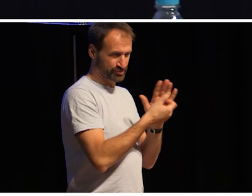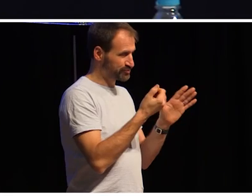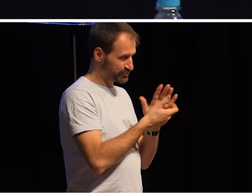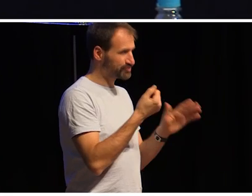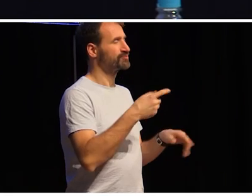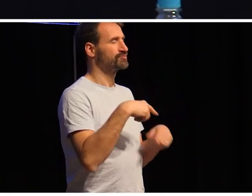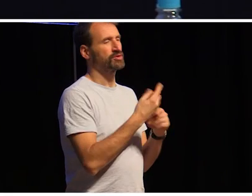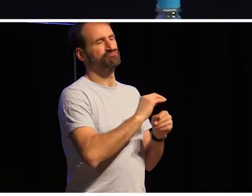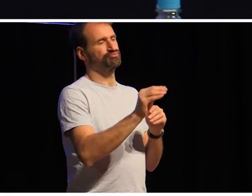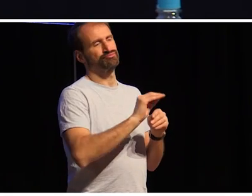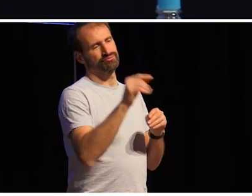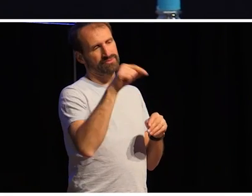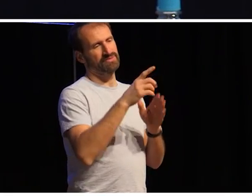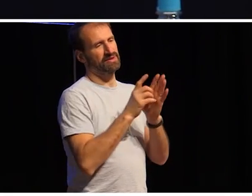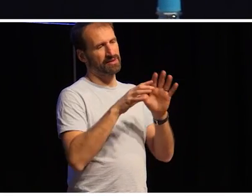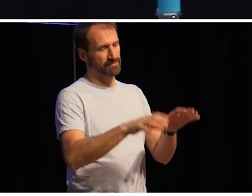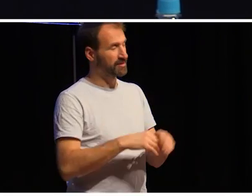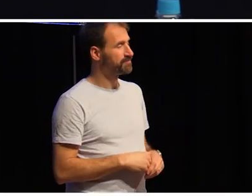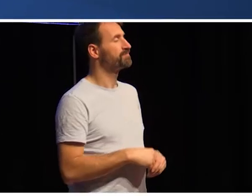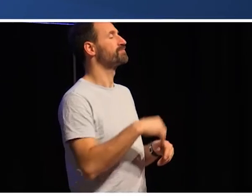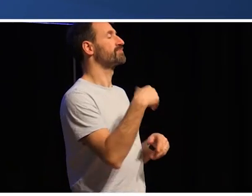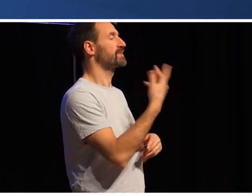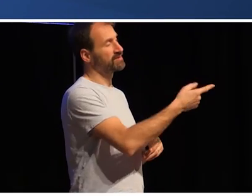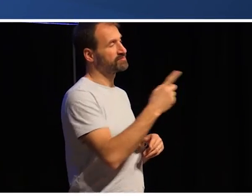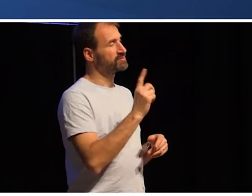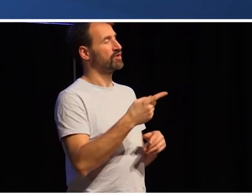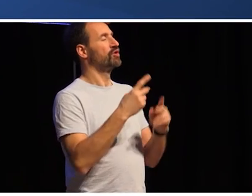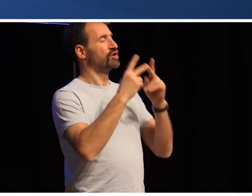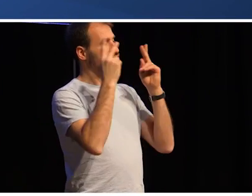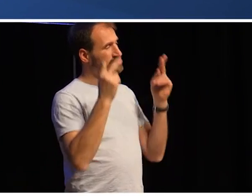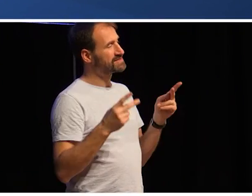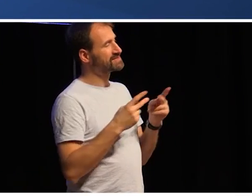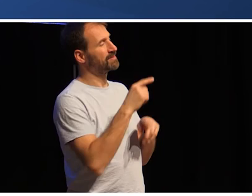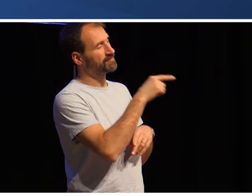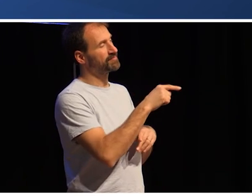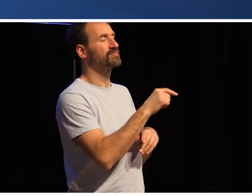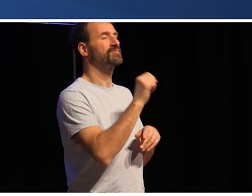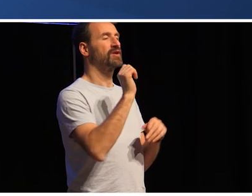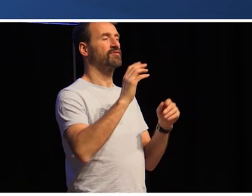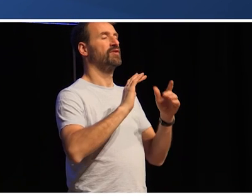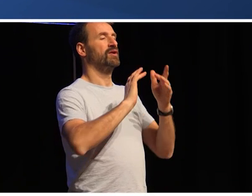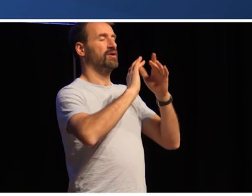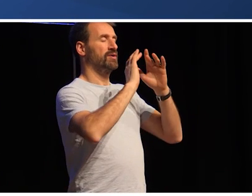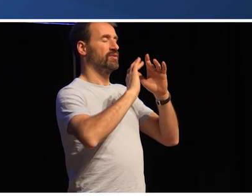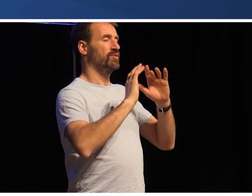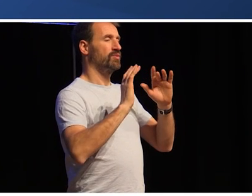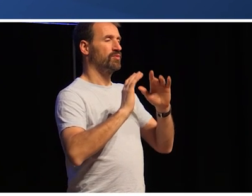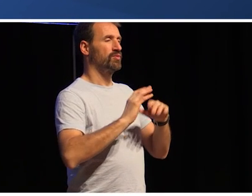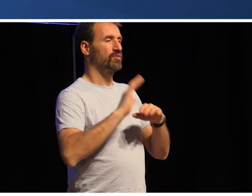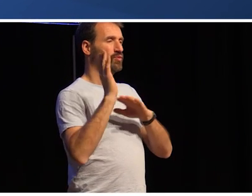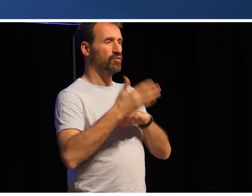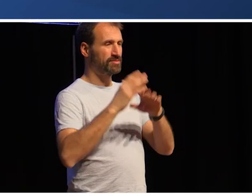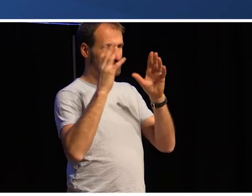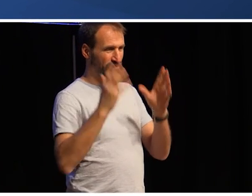Then we also have the concept of servlets, so you can write a little JavaScript that's hooked into the web server. And in this case, we use it to write a little